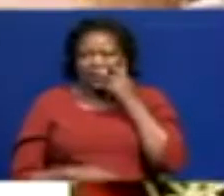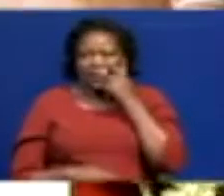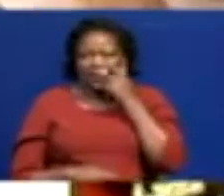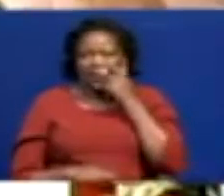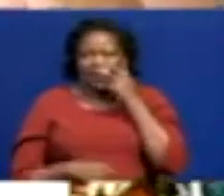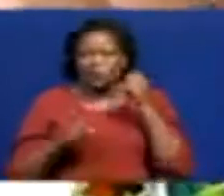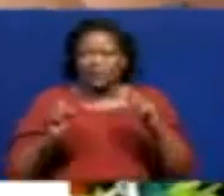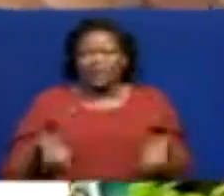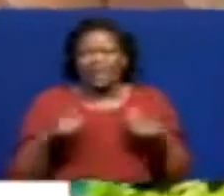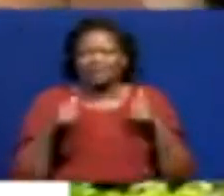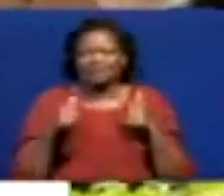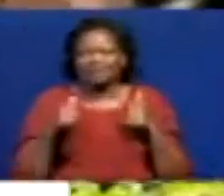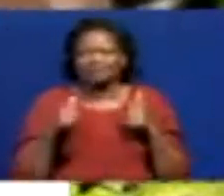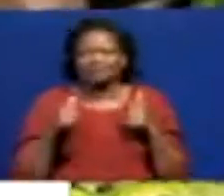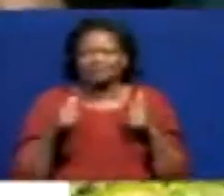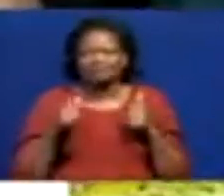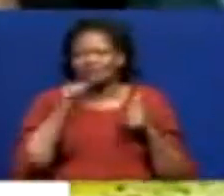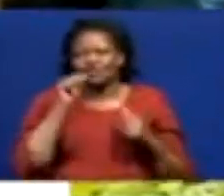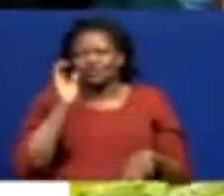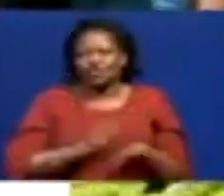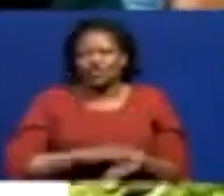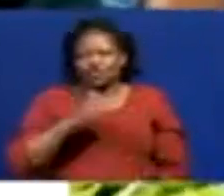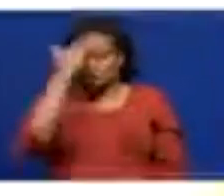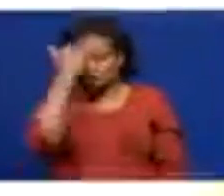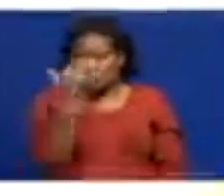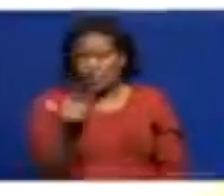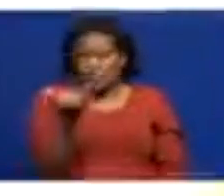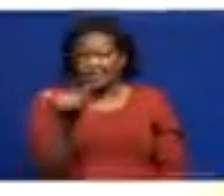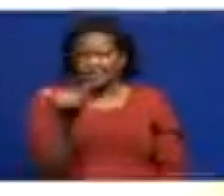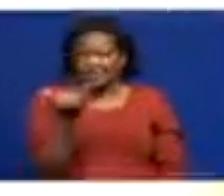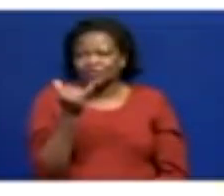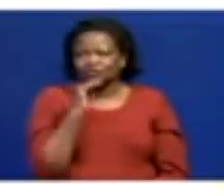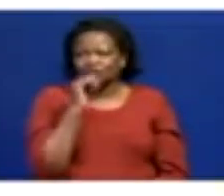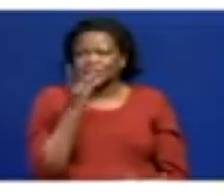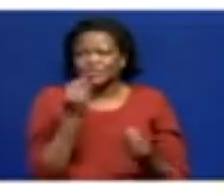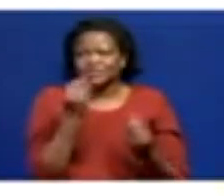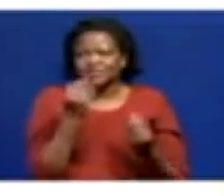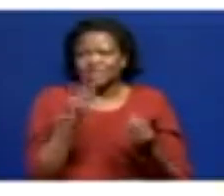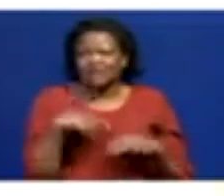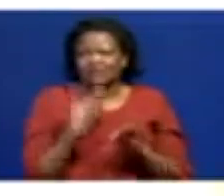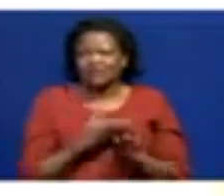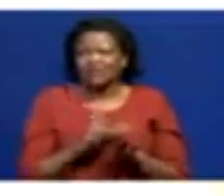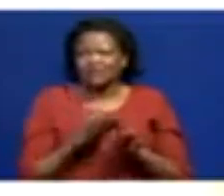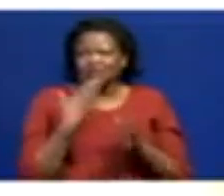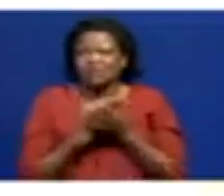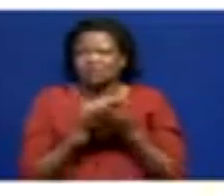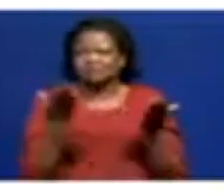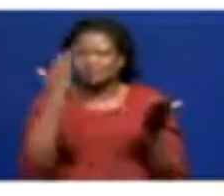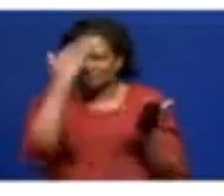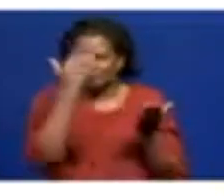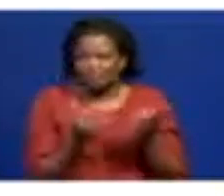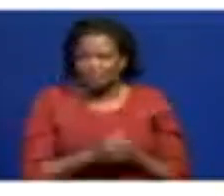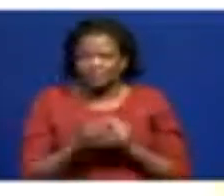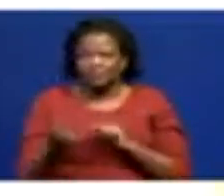iko inatupeleka vibaya kwa sababu uchumi umekuwa mgumu sana. So nashukuru kwa sababu